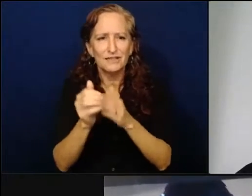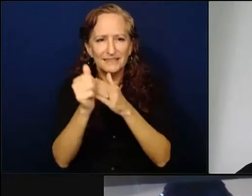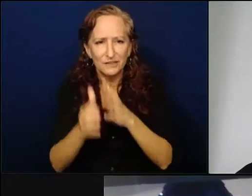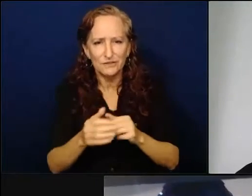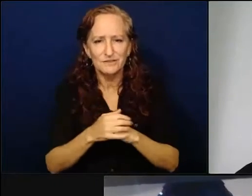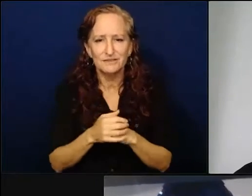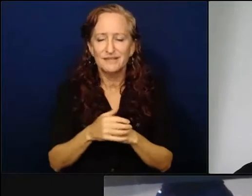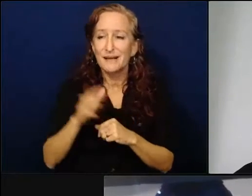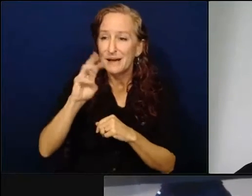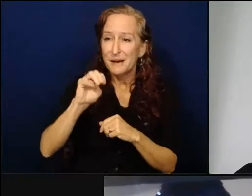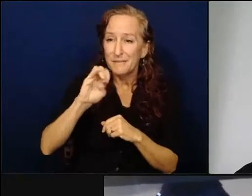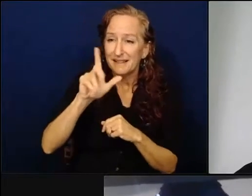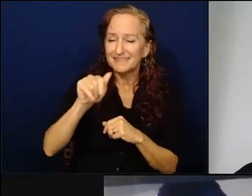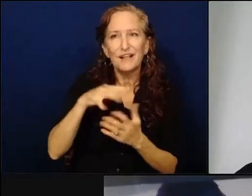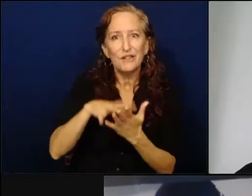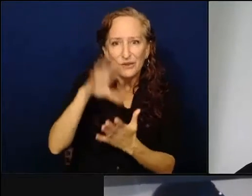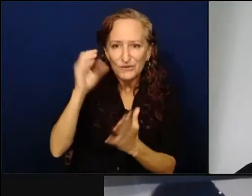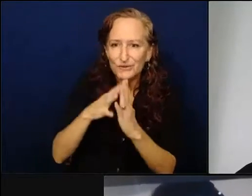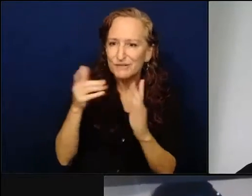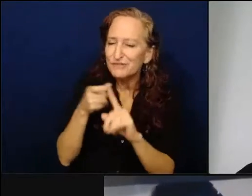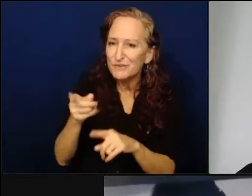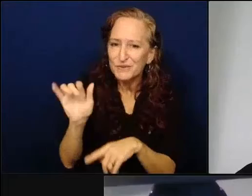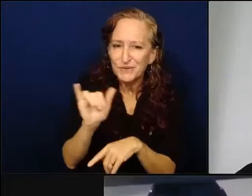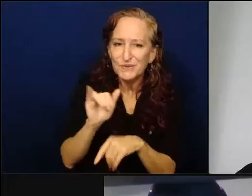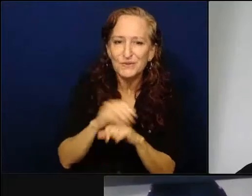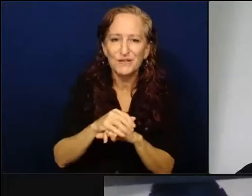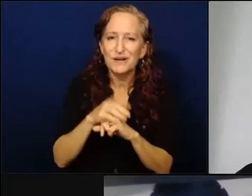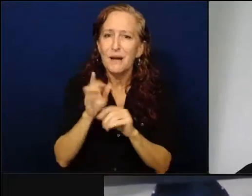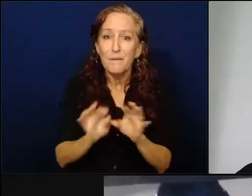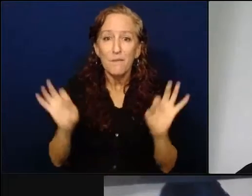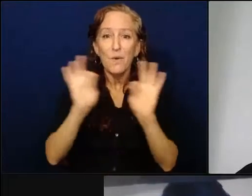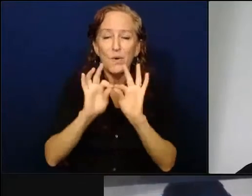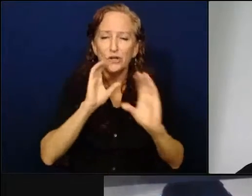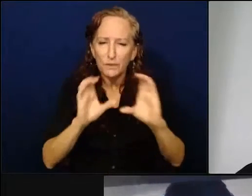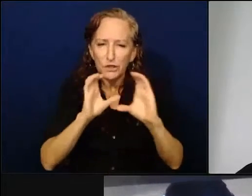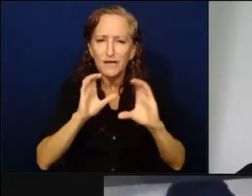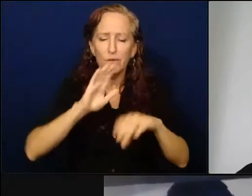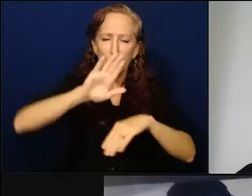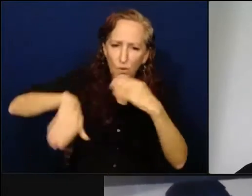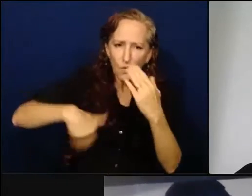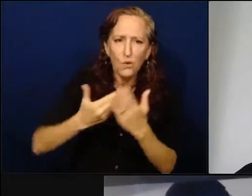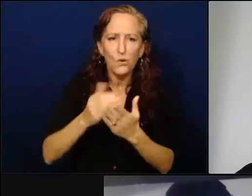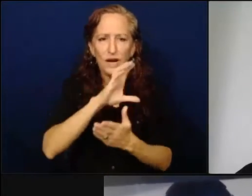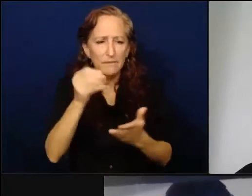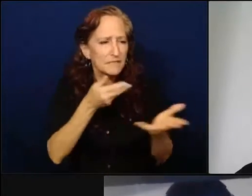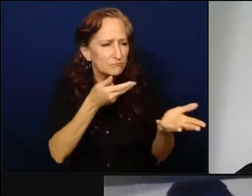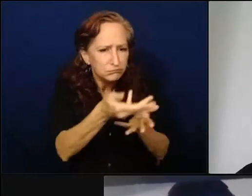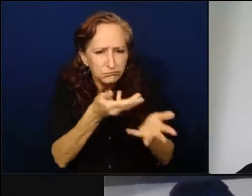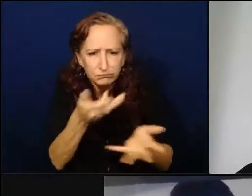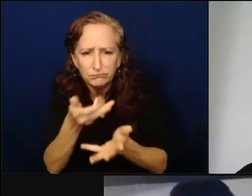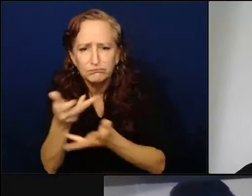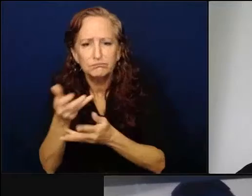you too at this point. You said that it's so important to communicate with the entire company and have that open line of communication at a given